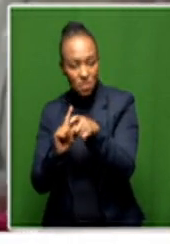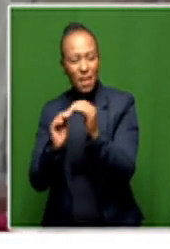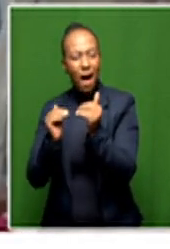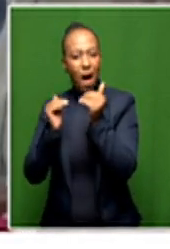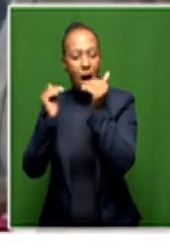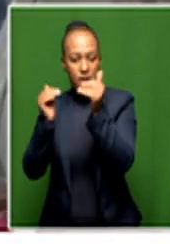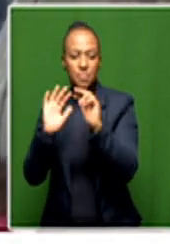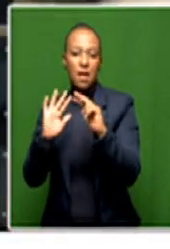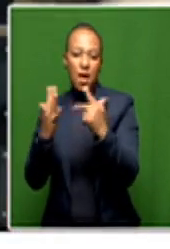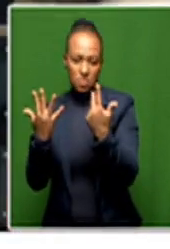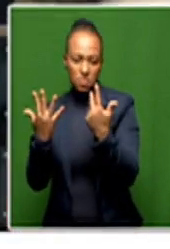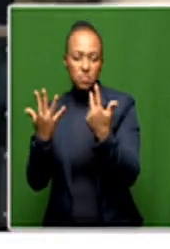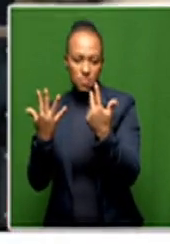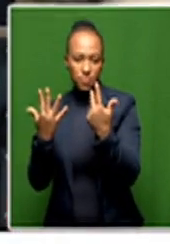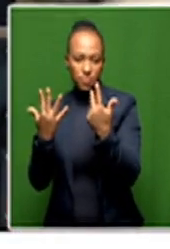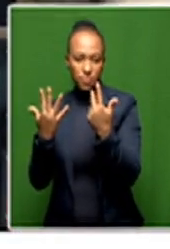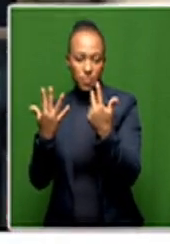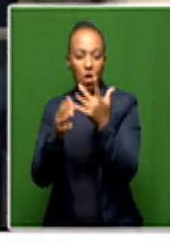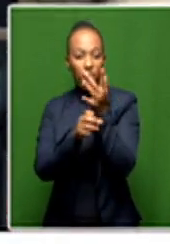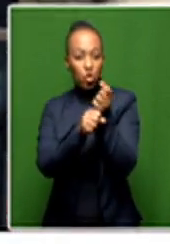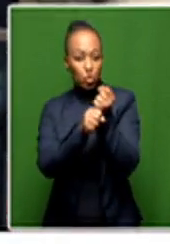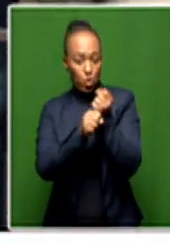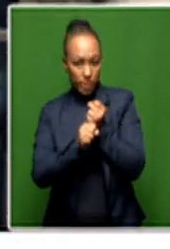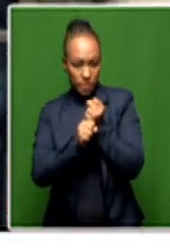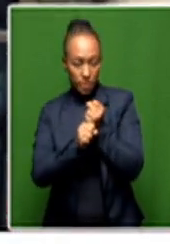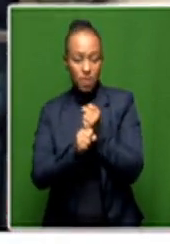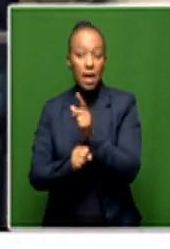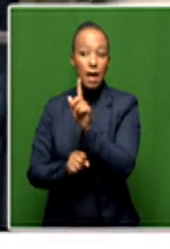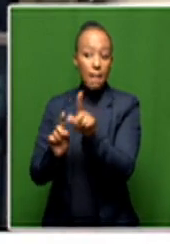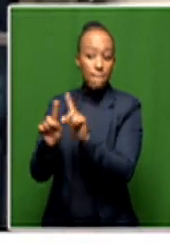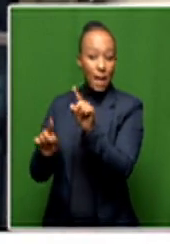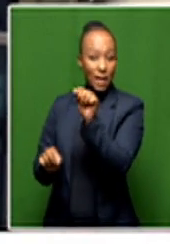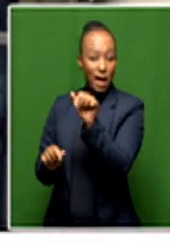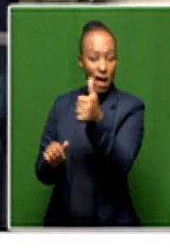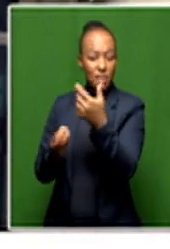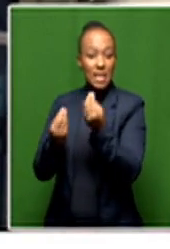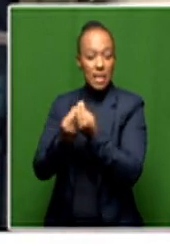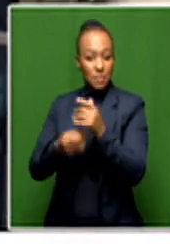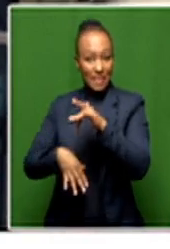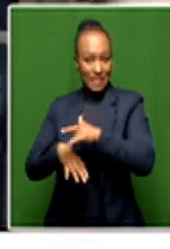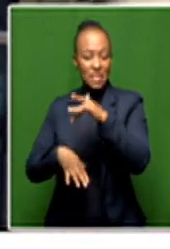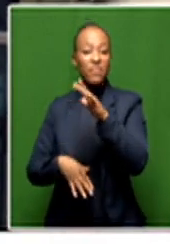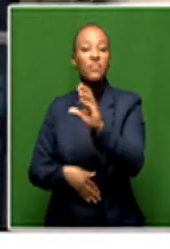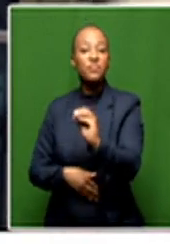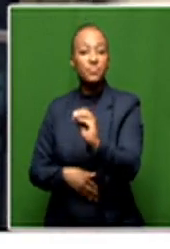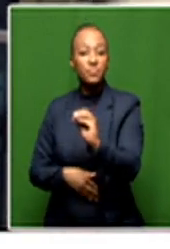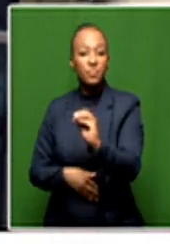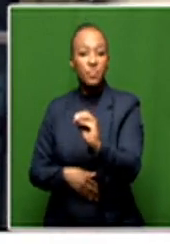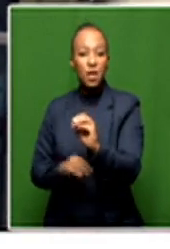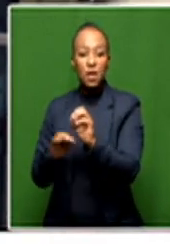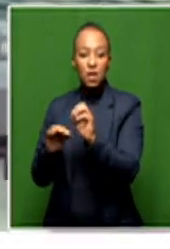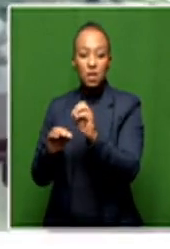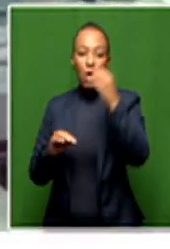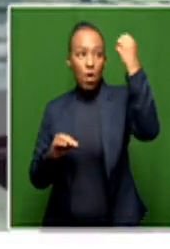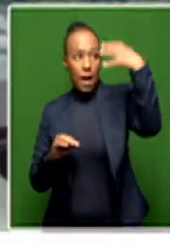highest temperature? That's the highest, the storage temperature. But there's another thing. Yeah. It is light sensitive. So 6 hours.